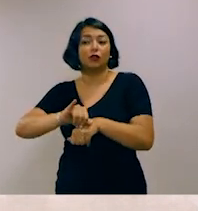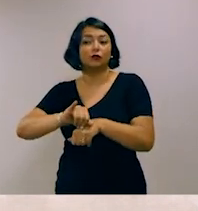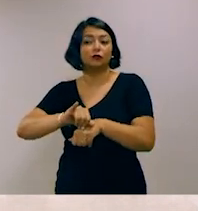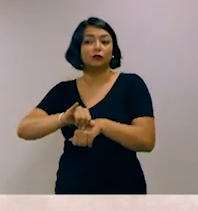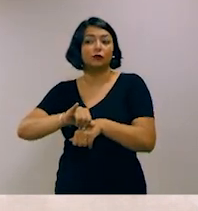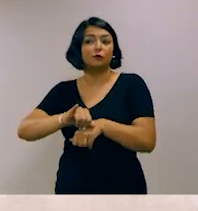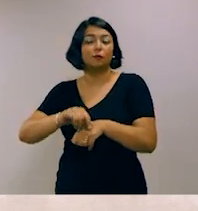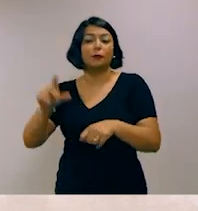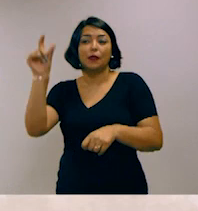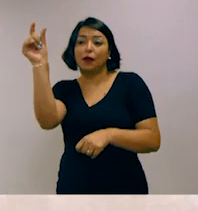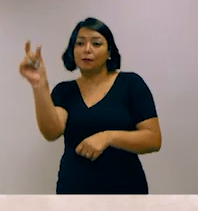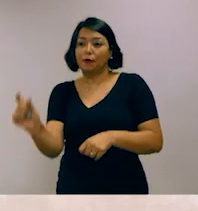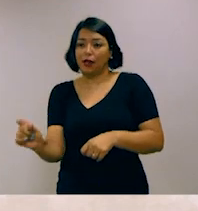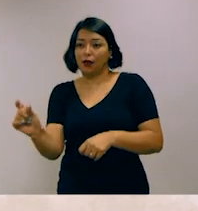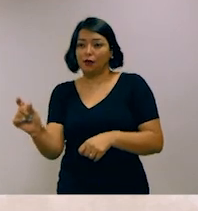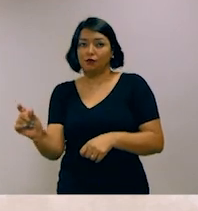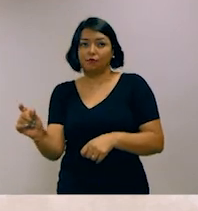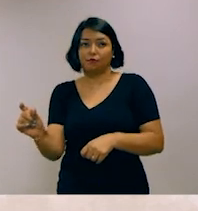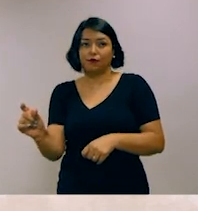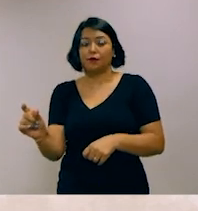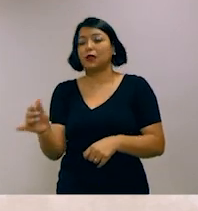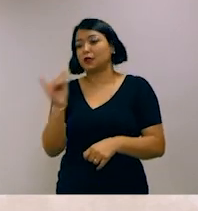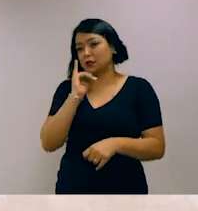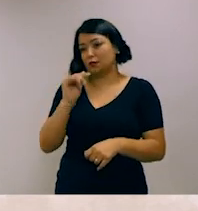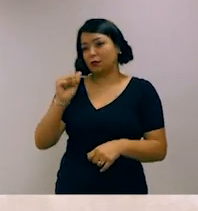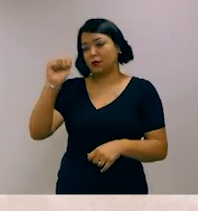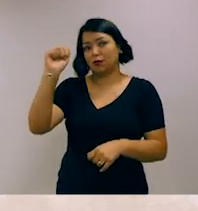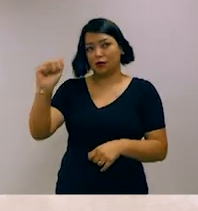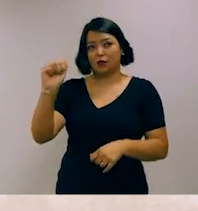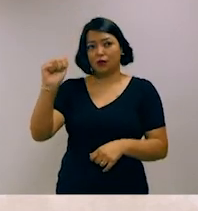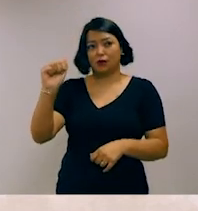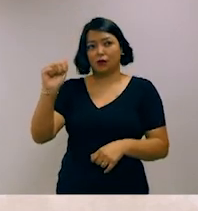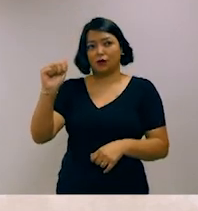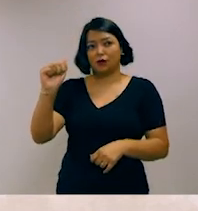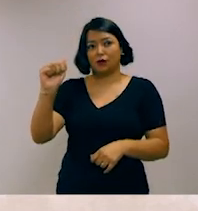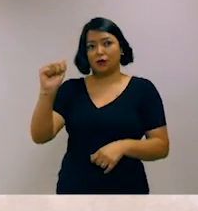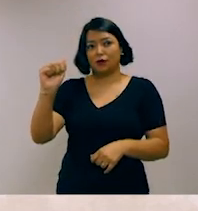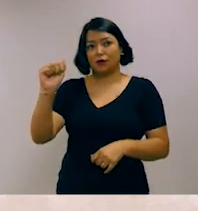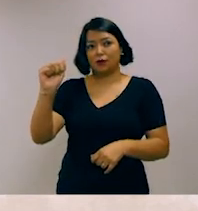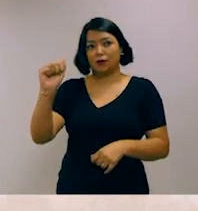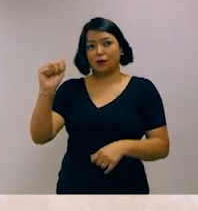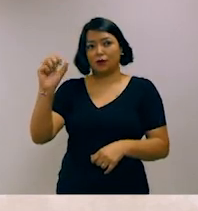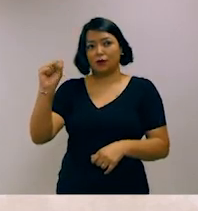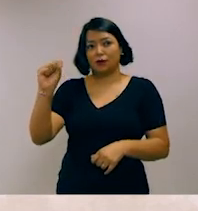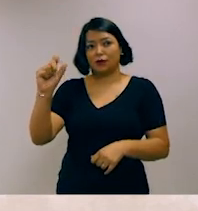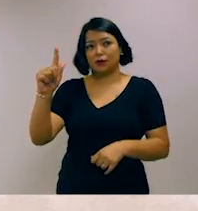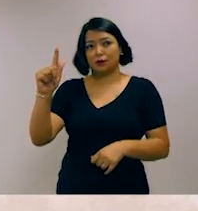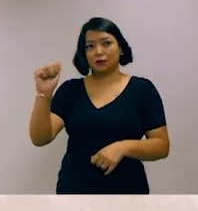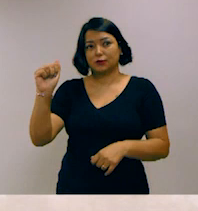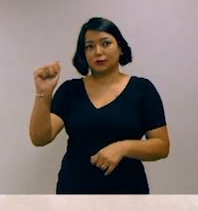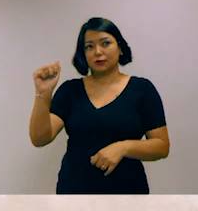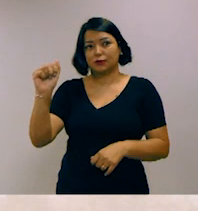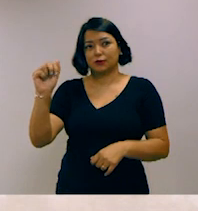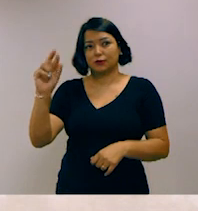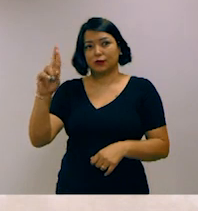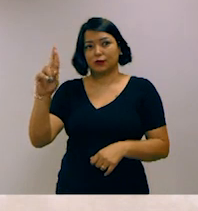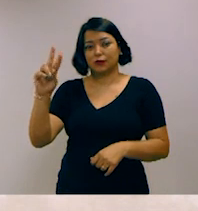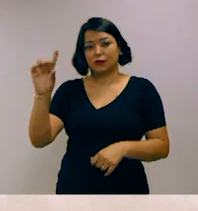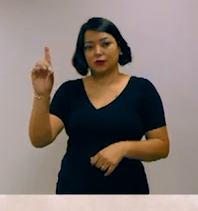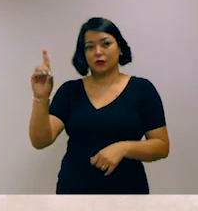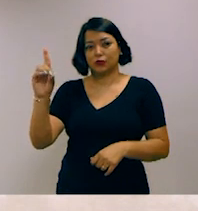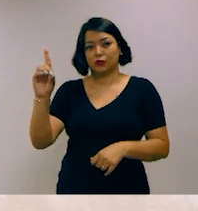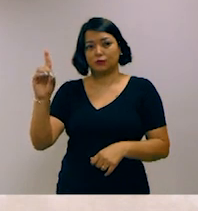you have the word Asgard, the model is going to bring the